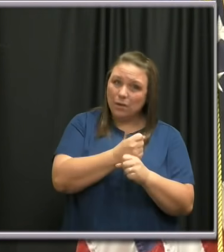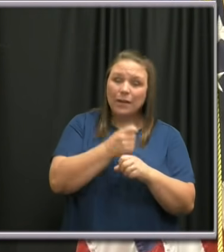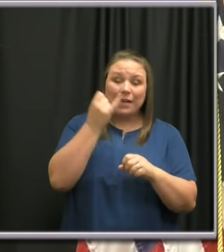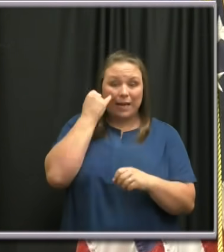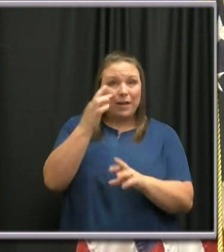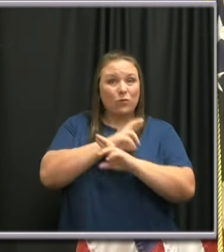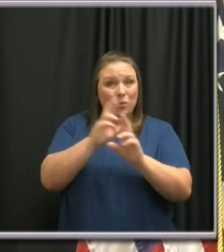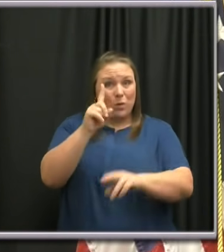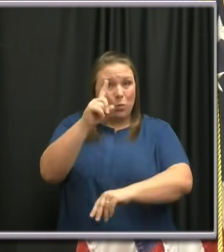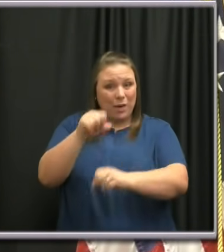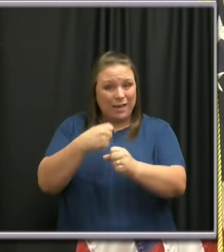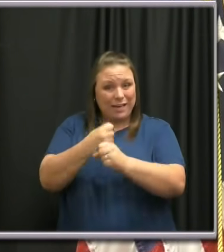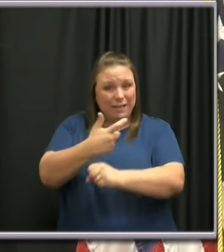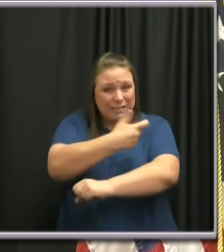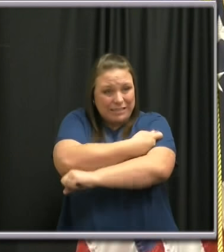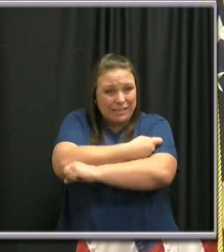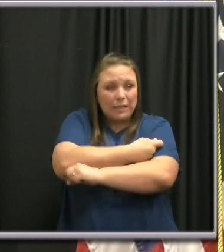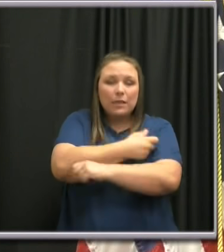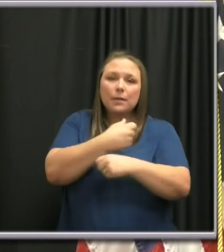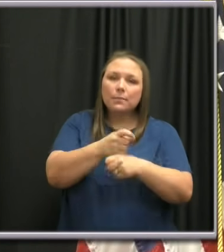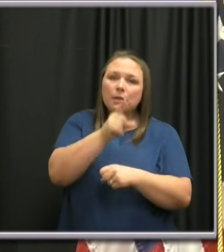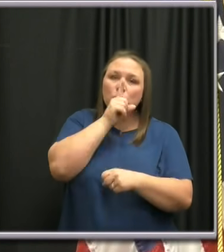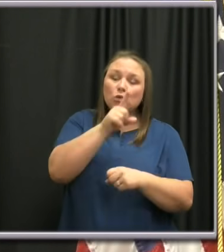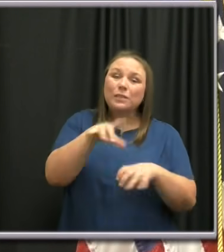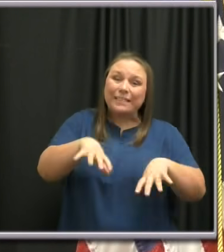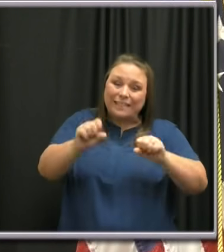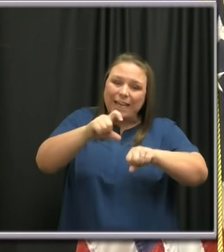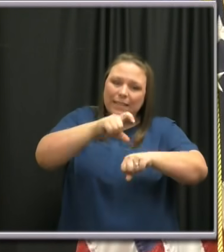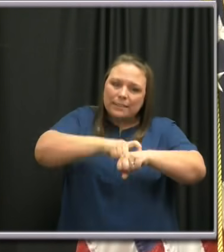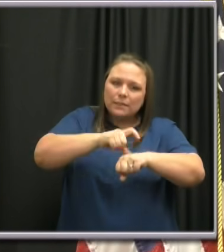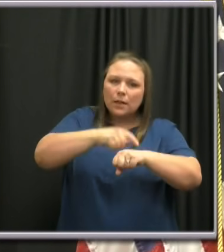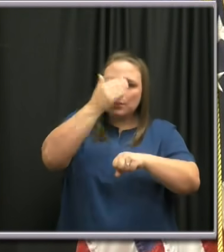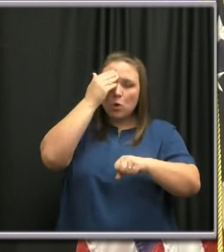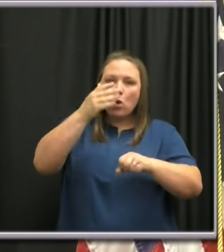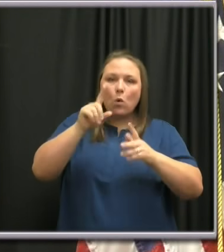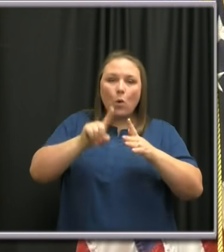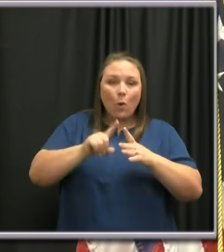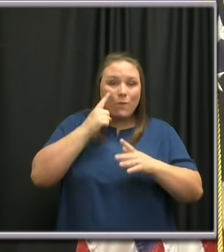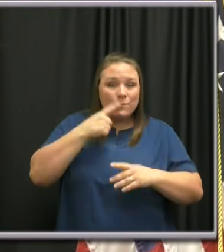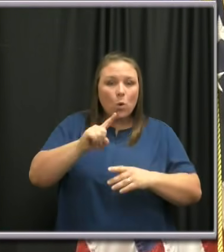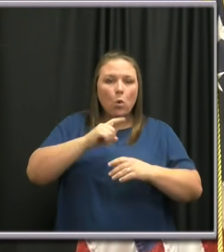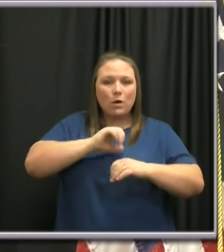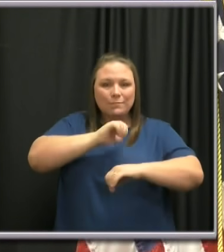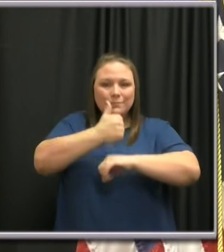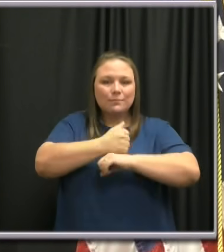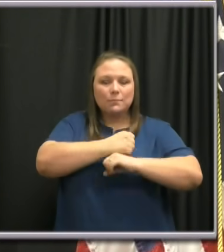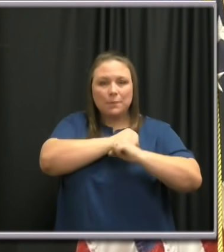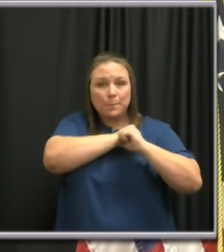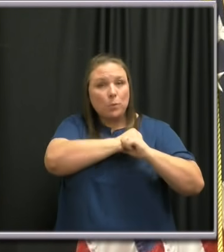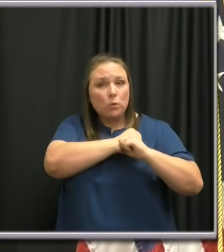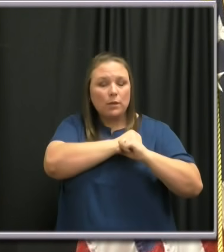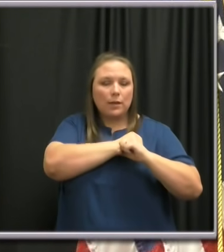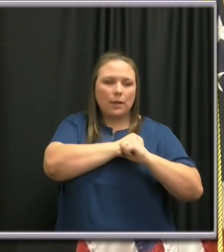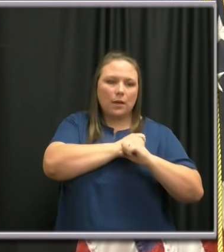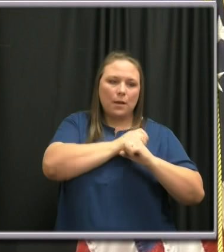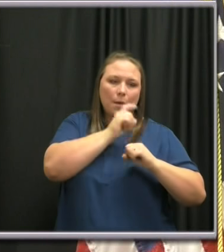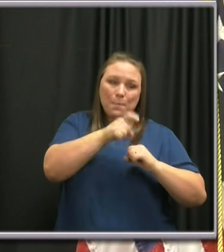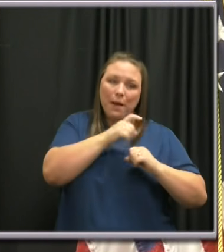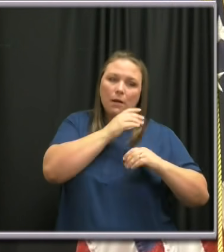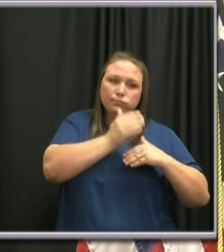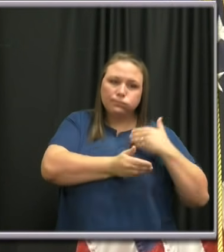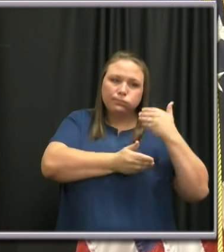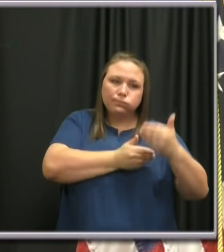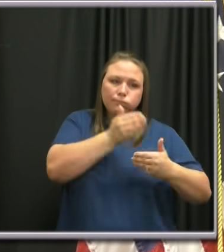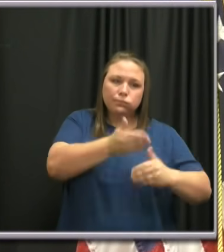ready in a year, keep in mind that it takes time to establish immunity, and sometimes we have to be given a series of shots over a period of weeks